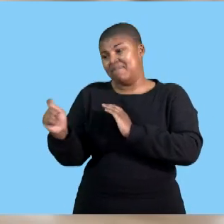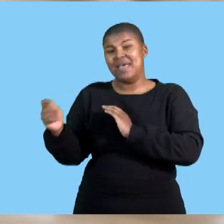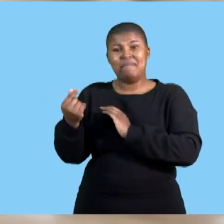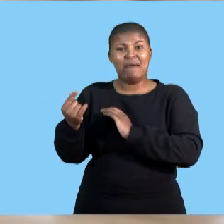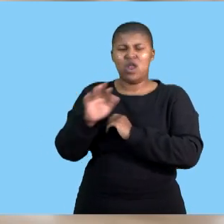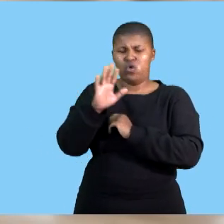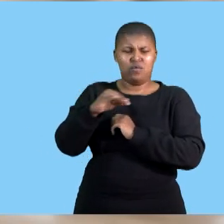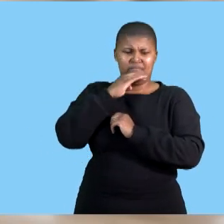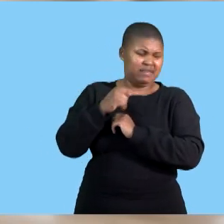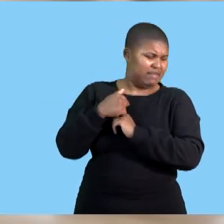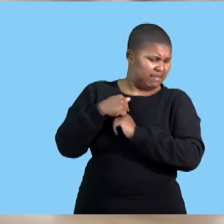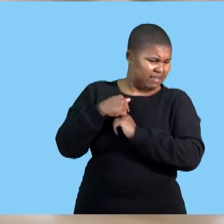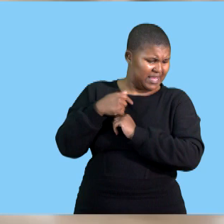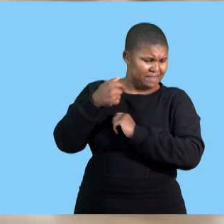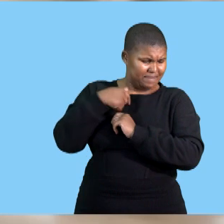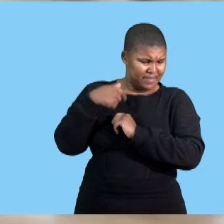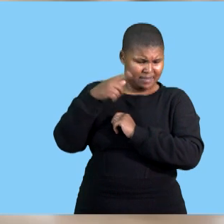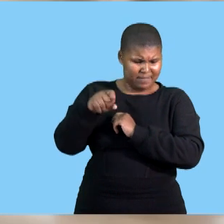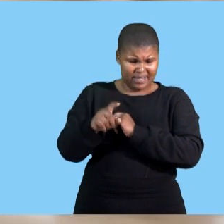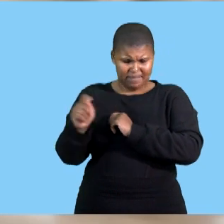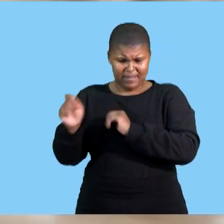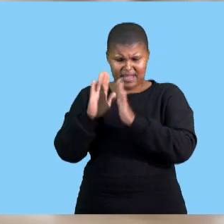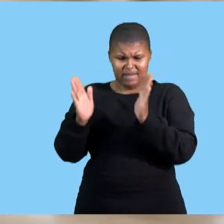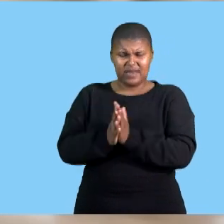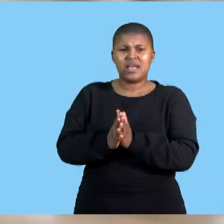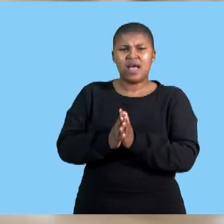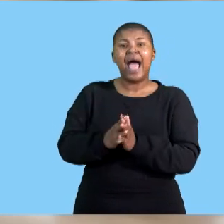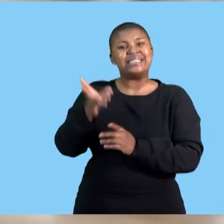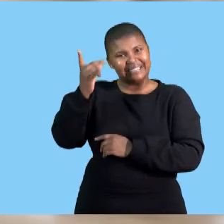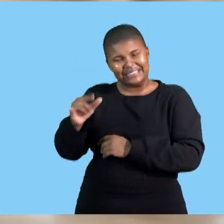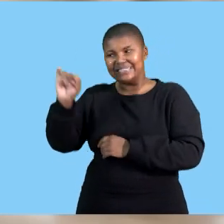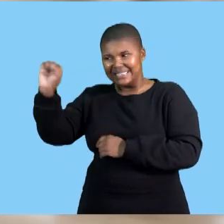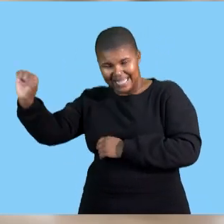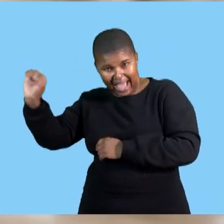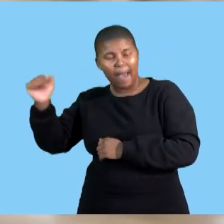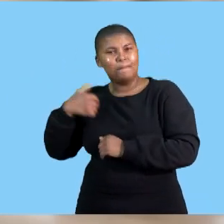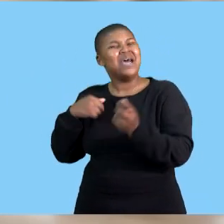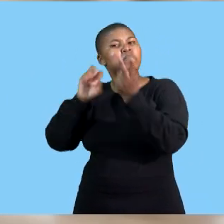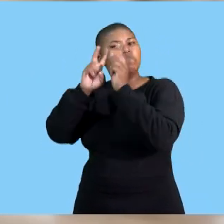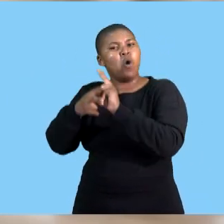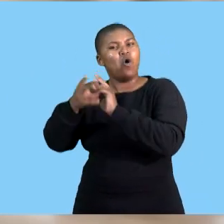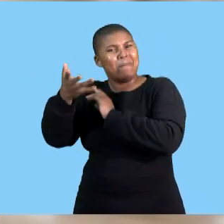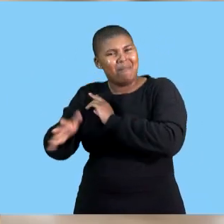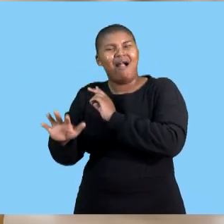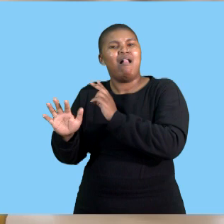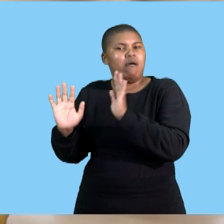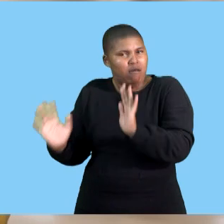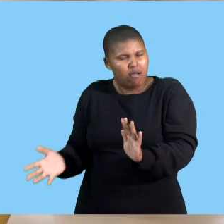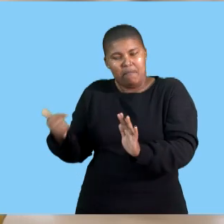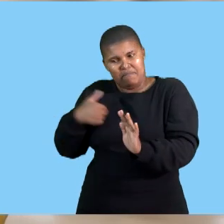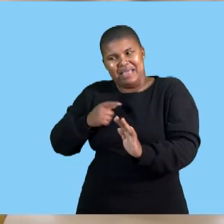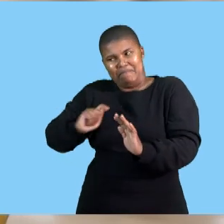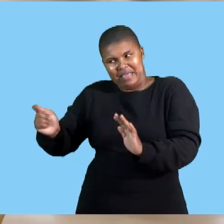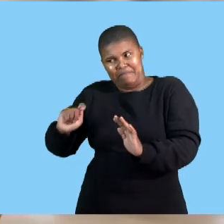mean that you will own the asset at the end. It still belongs to the owner. You are just hiring it